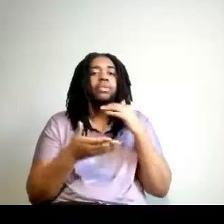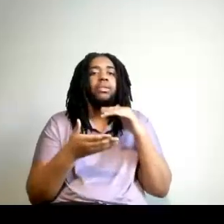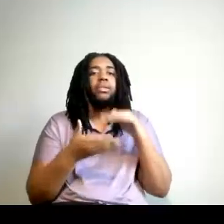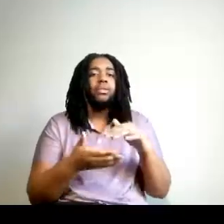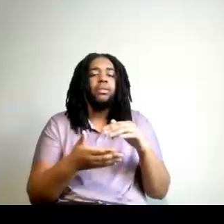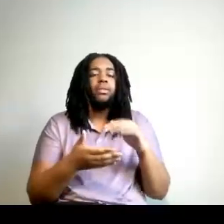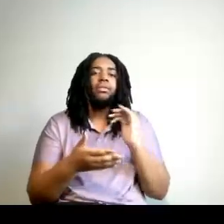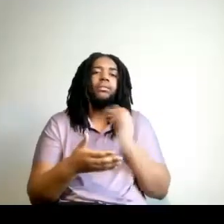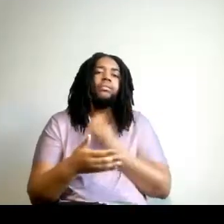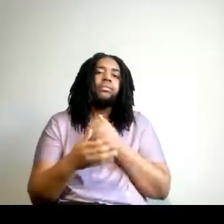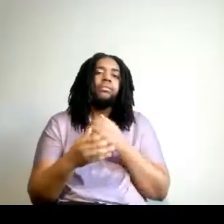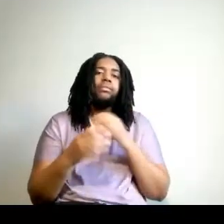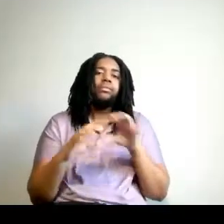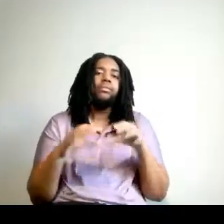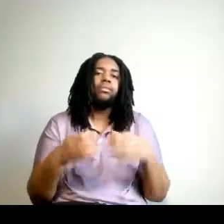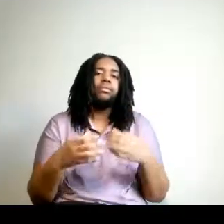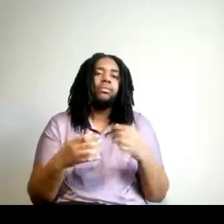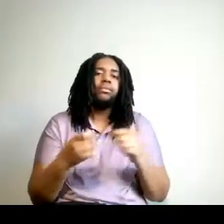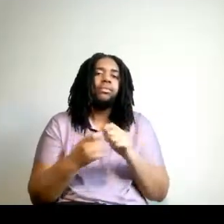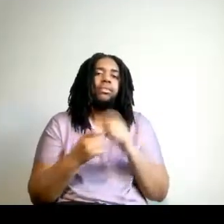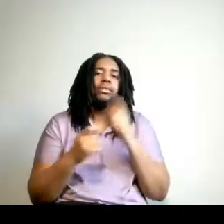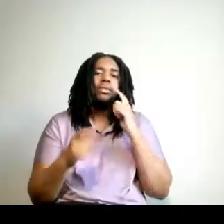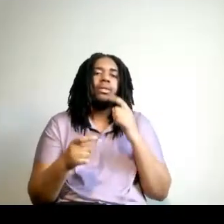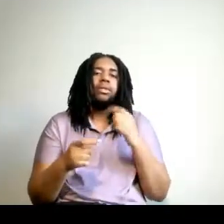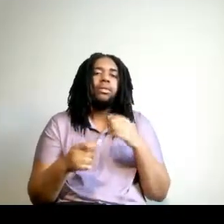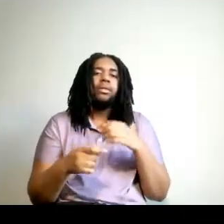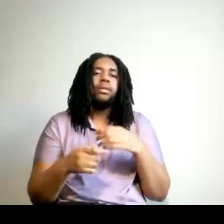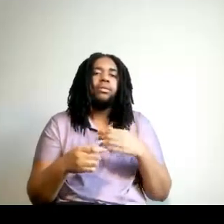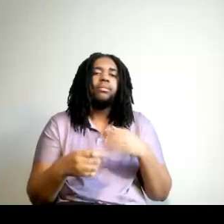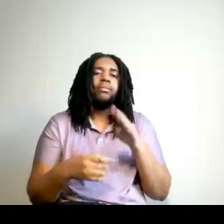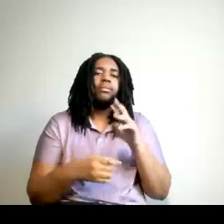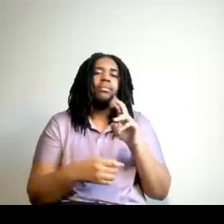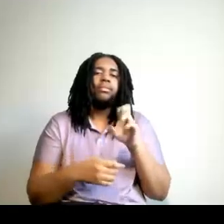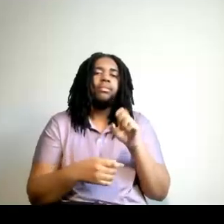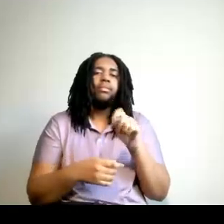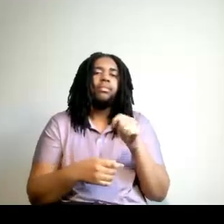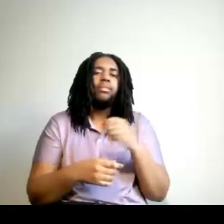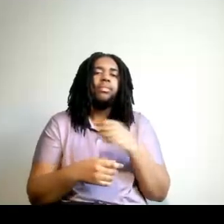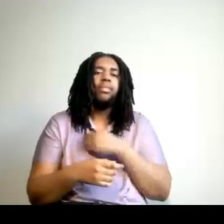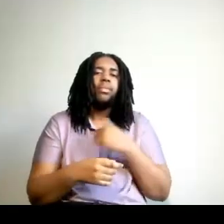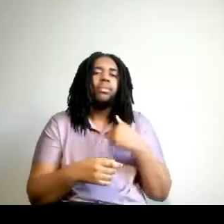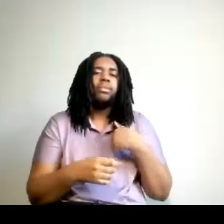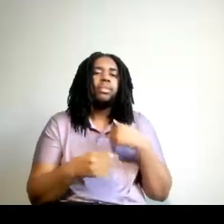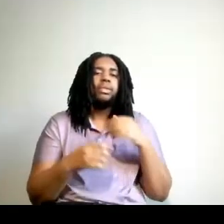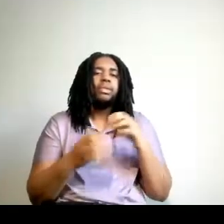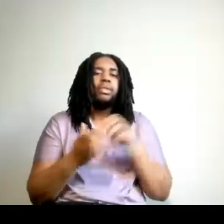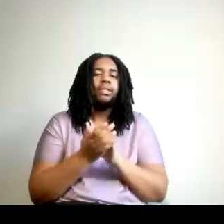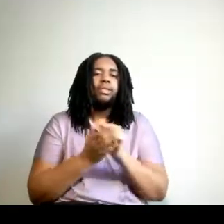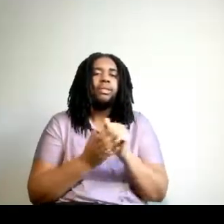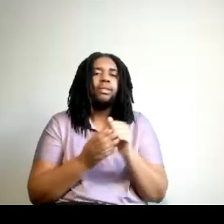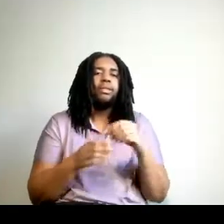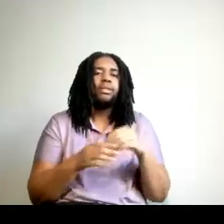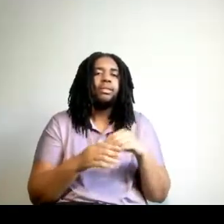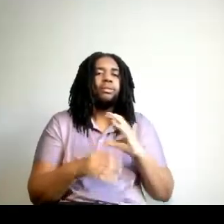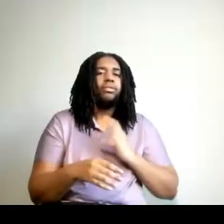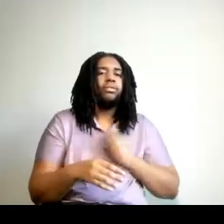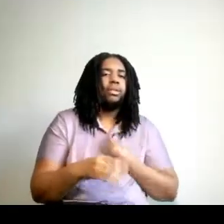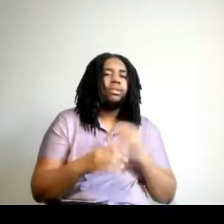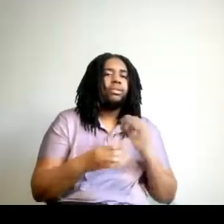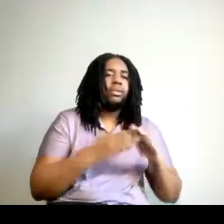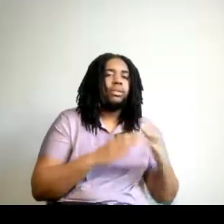group, specifically looking at breast cancer amongst trans population and breast cancer in the cisgender